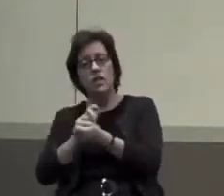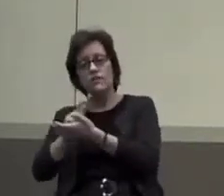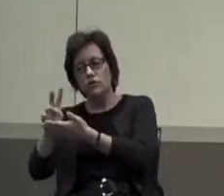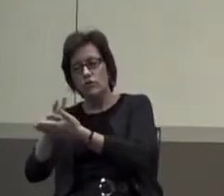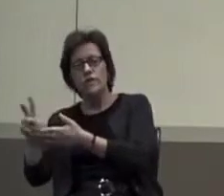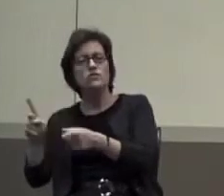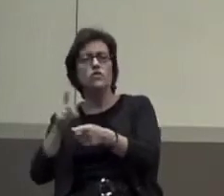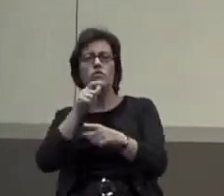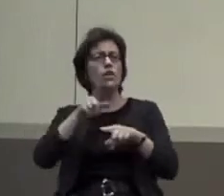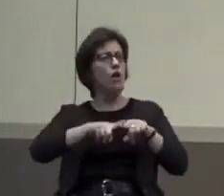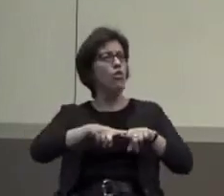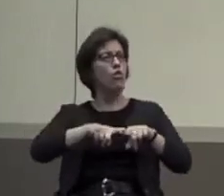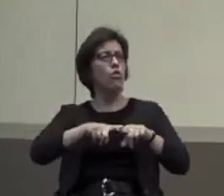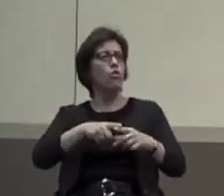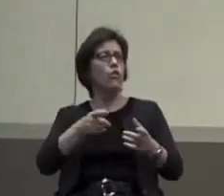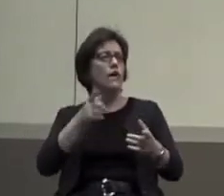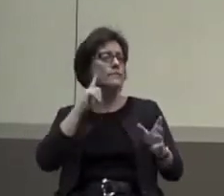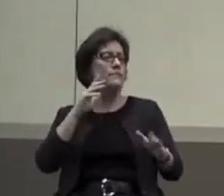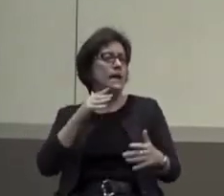it.